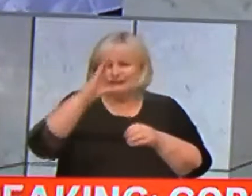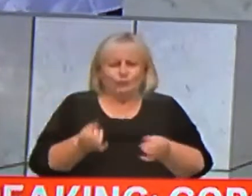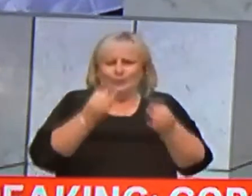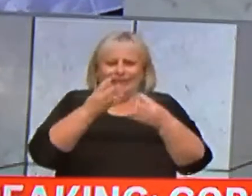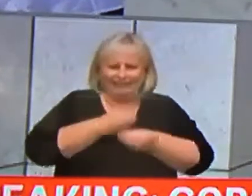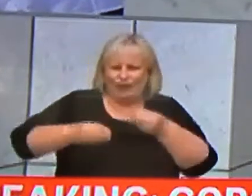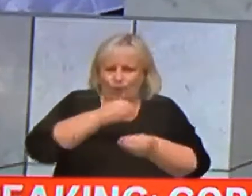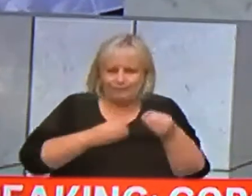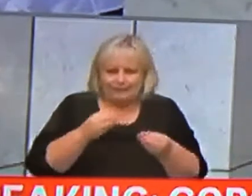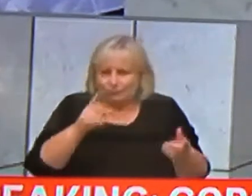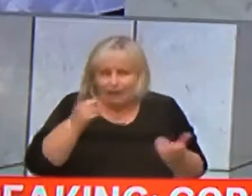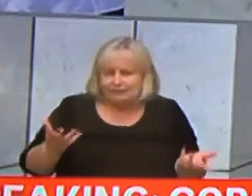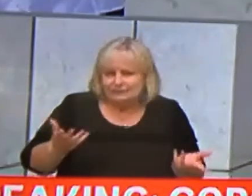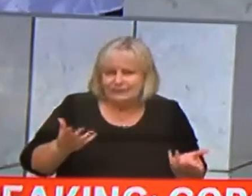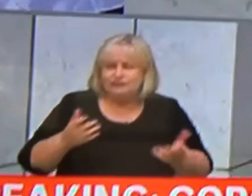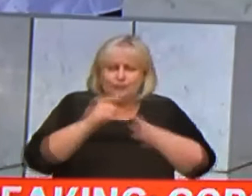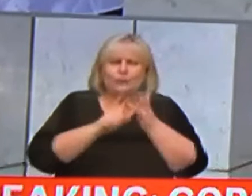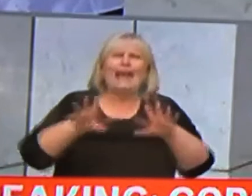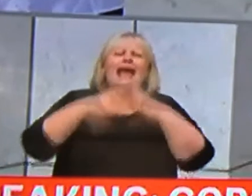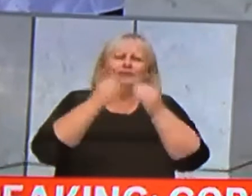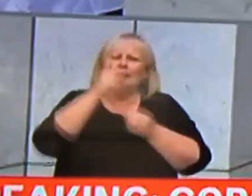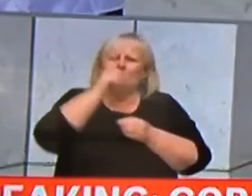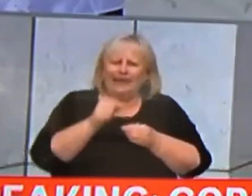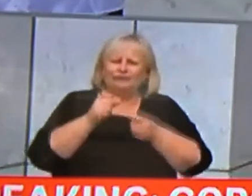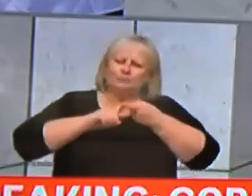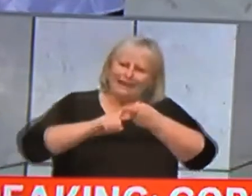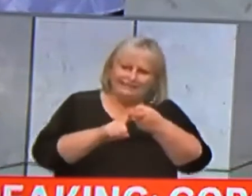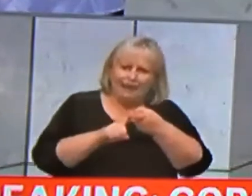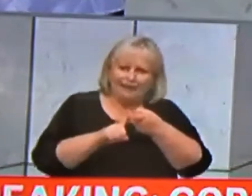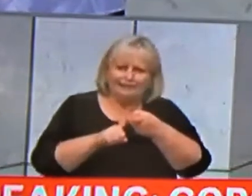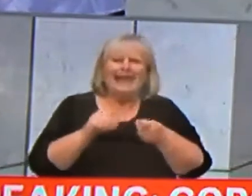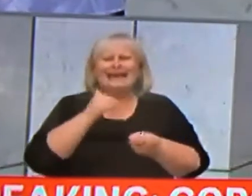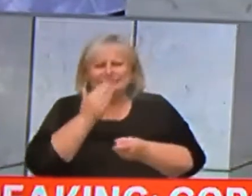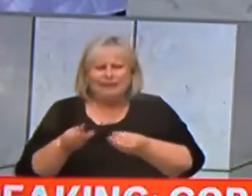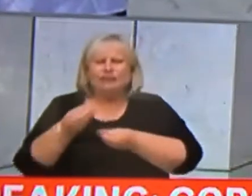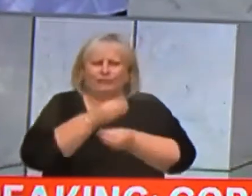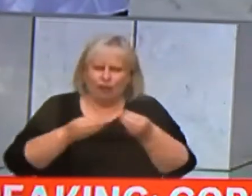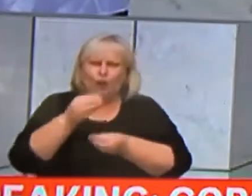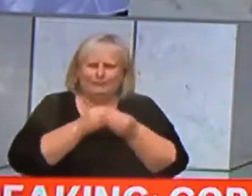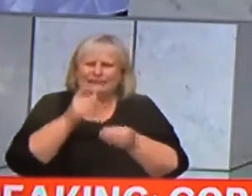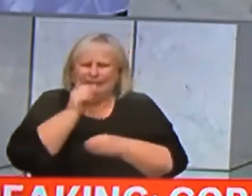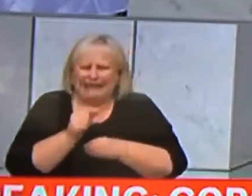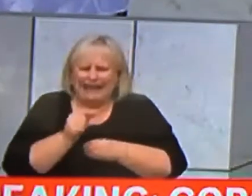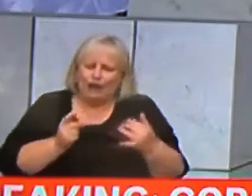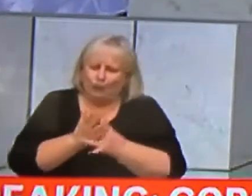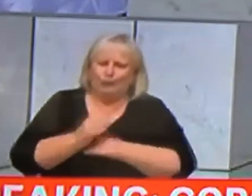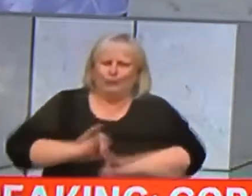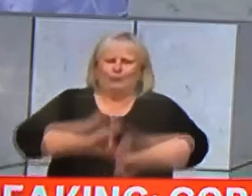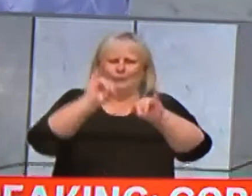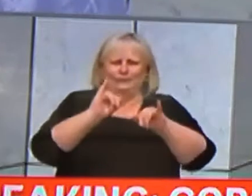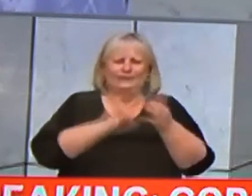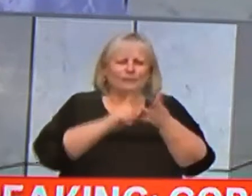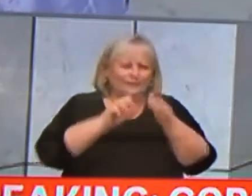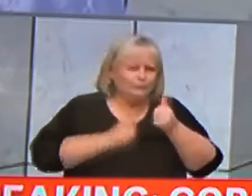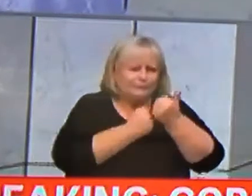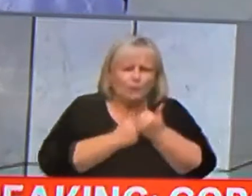we are doing everything we can to ensure we maintain as much of that economy as we can through this crisis to support all of the